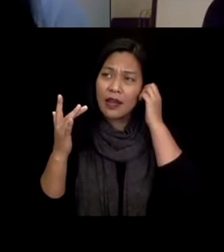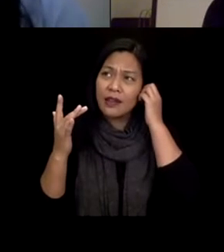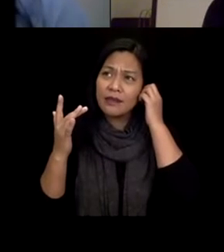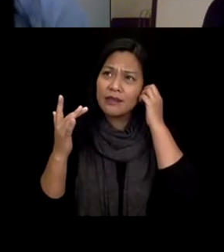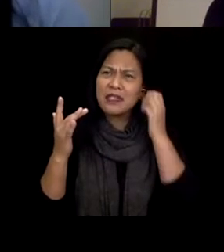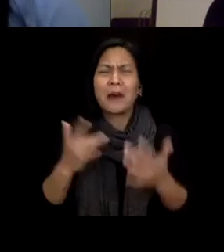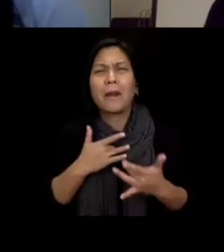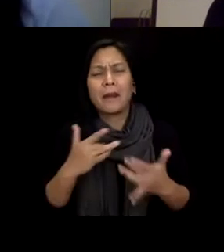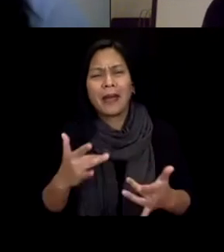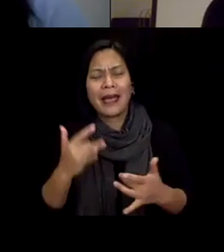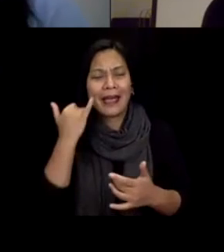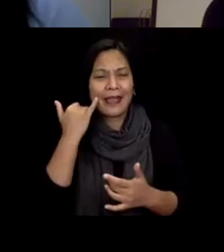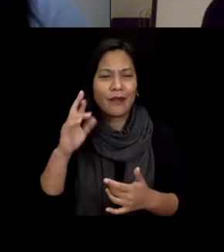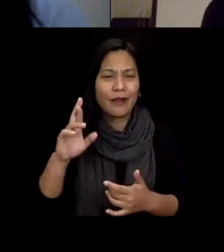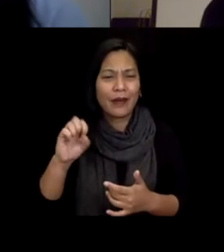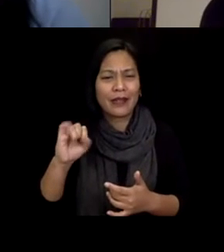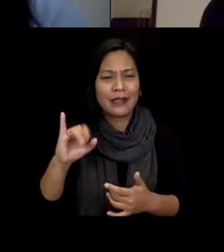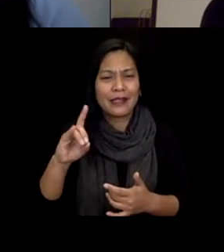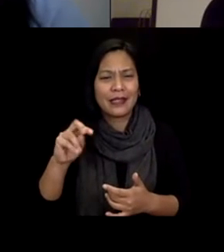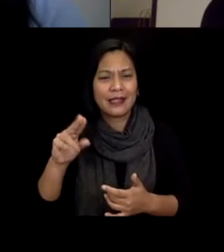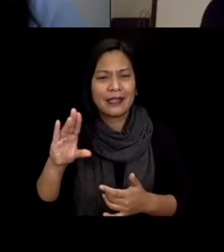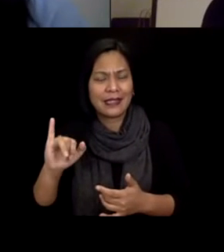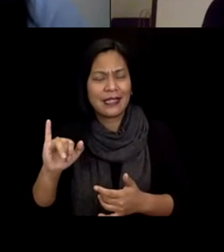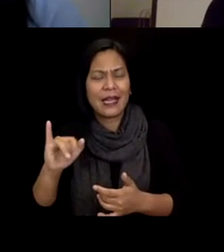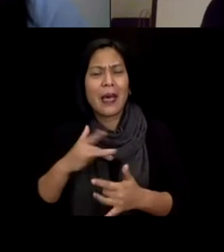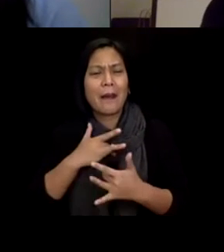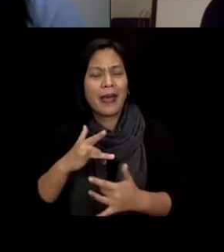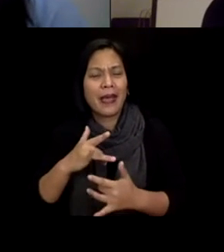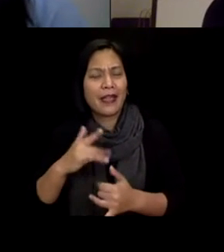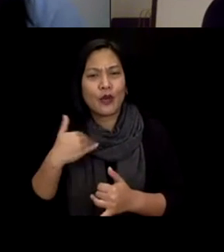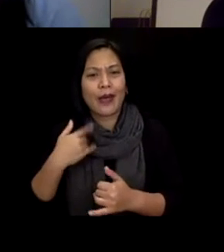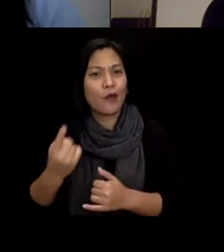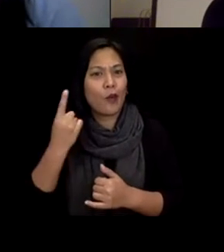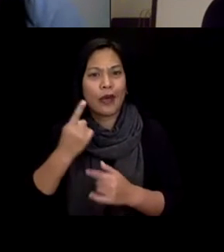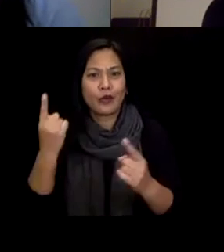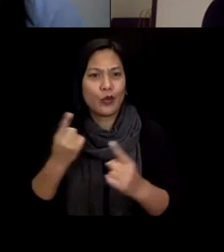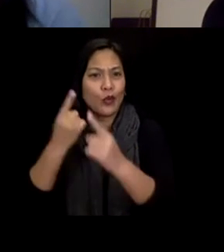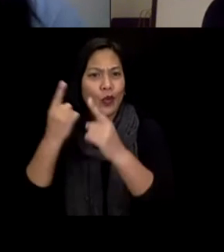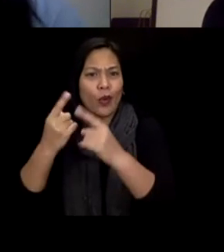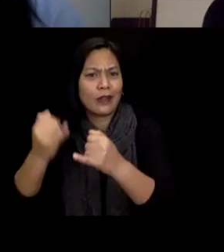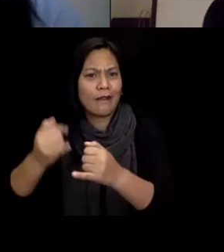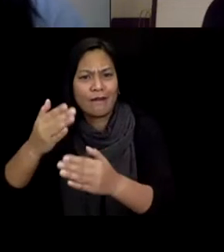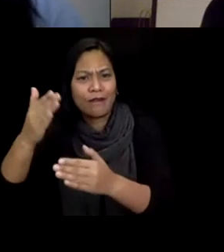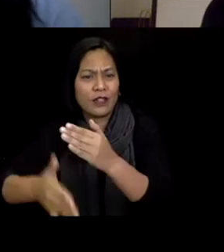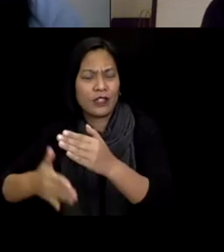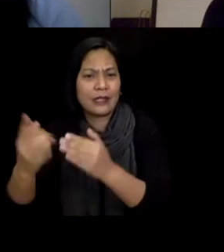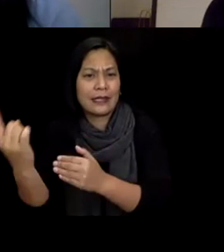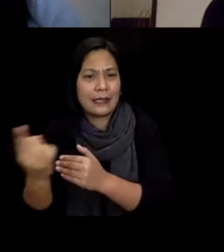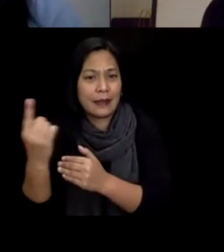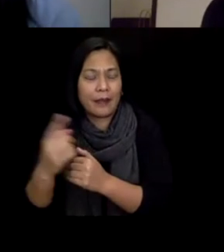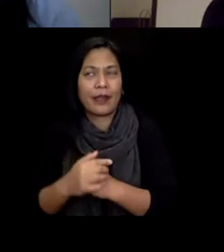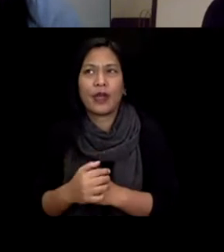residencies are about kind of one finished product, or kind of being able to take time to do